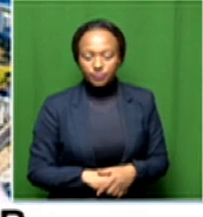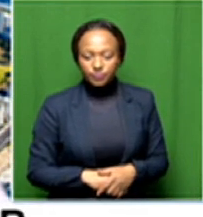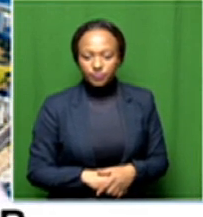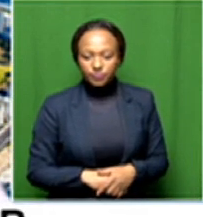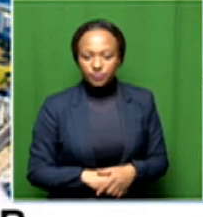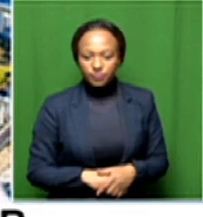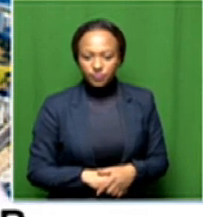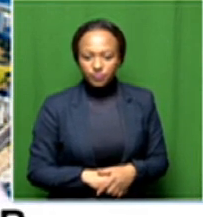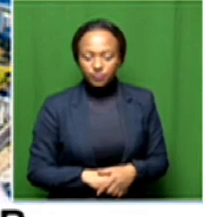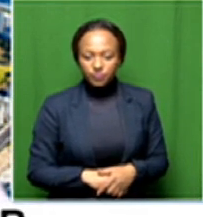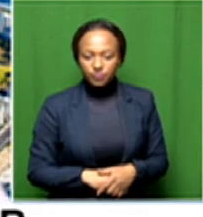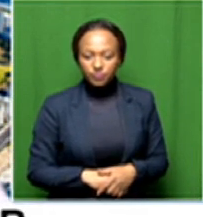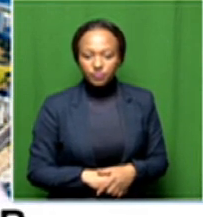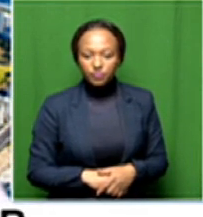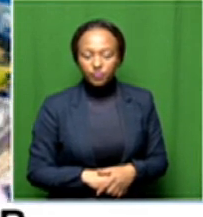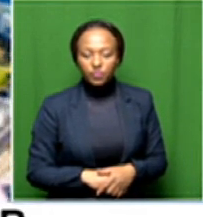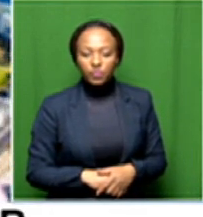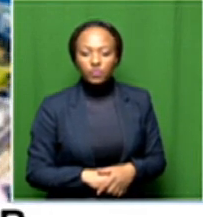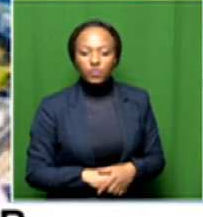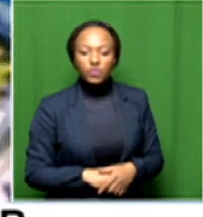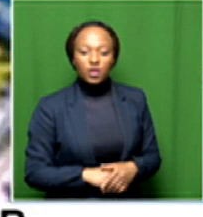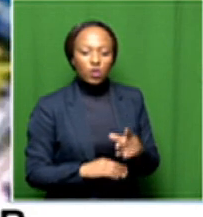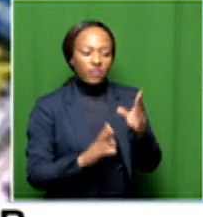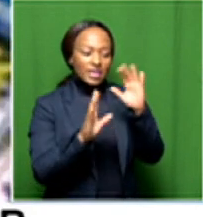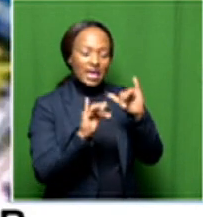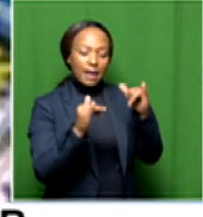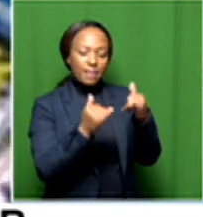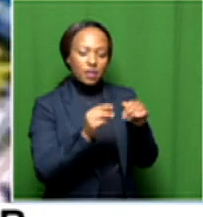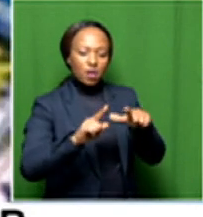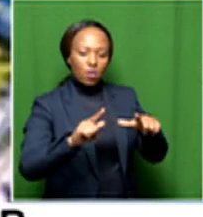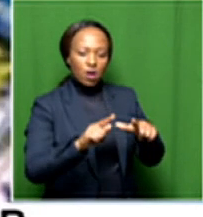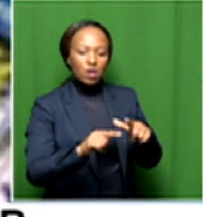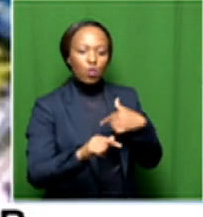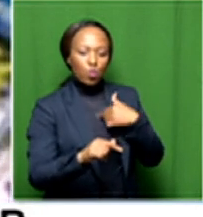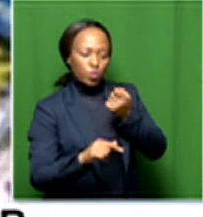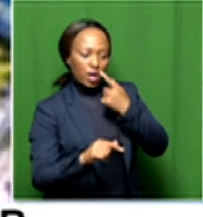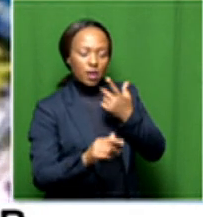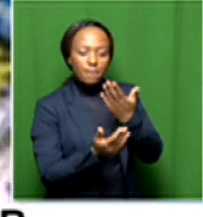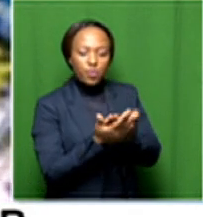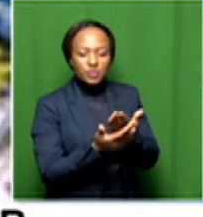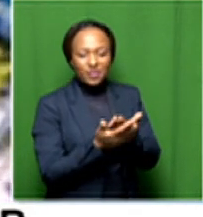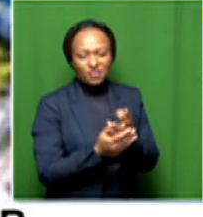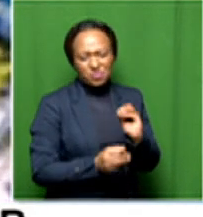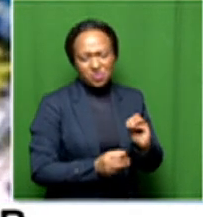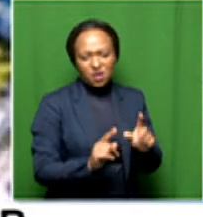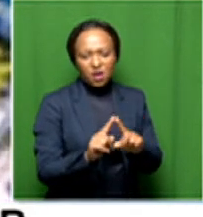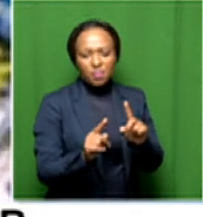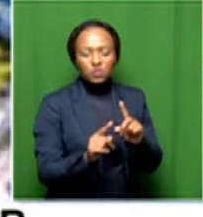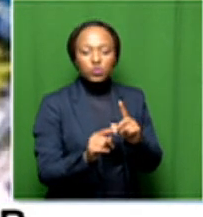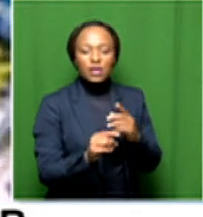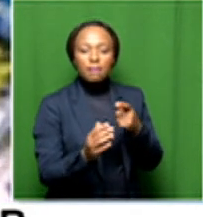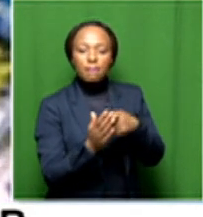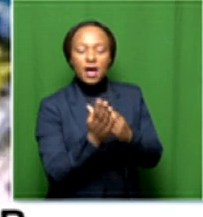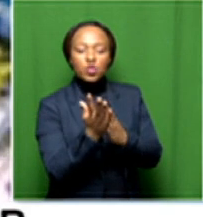There is a local company that will make the drug available. However, one, I guess, could buy this via the